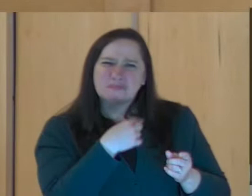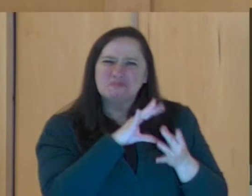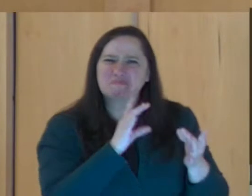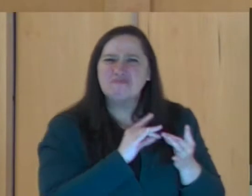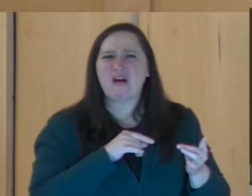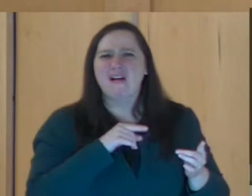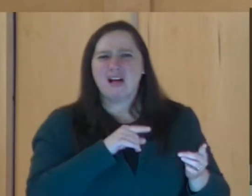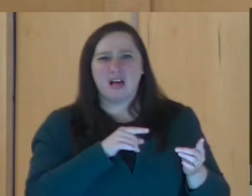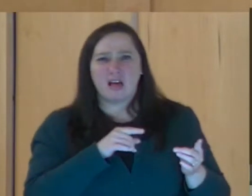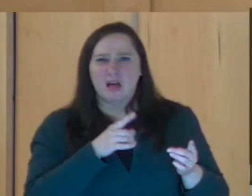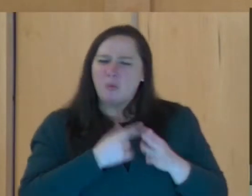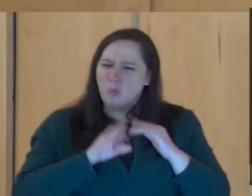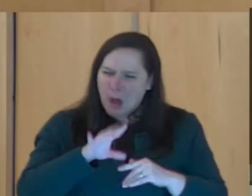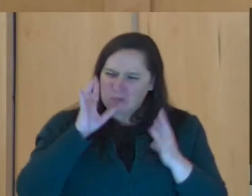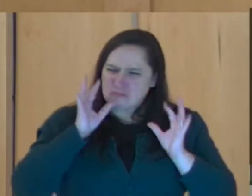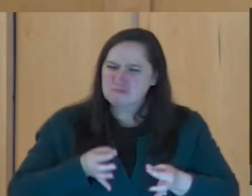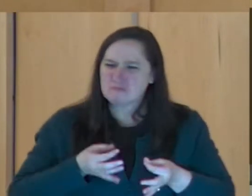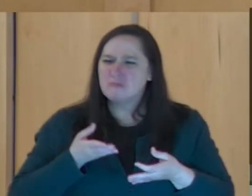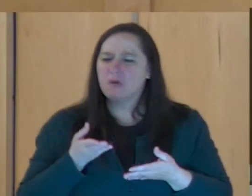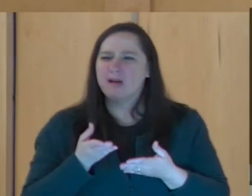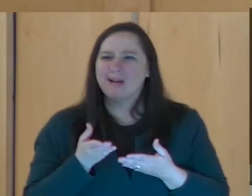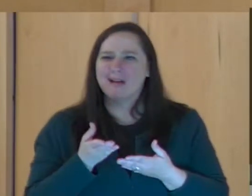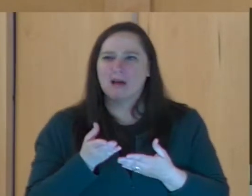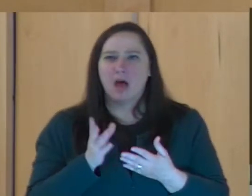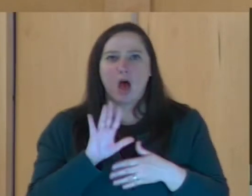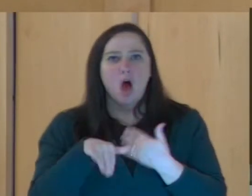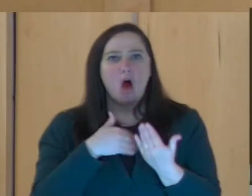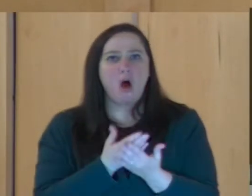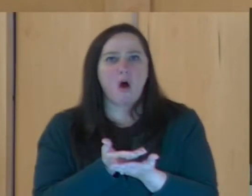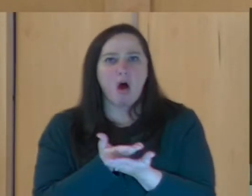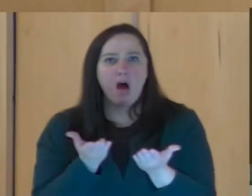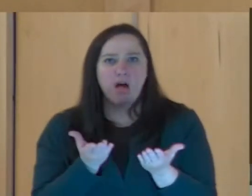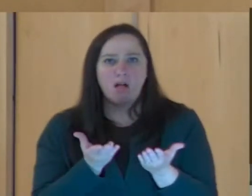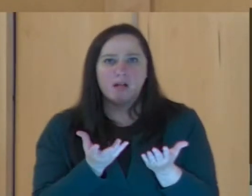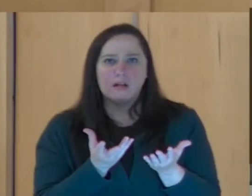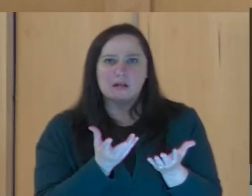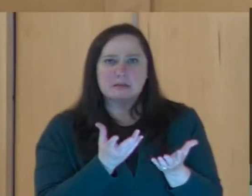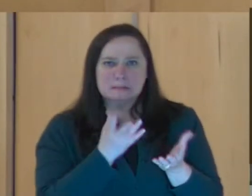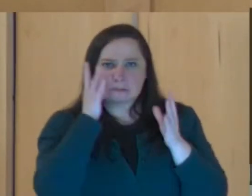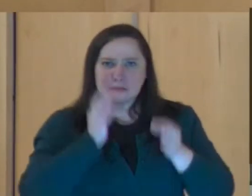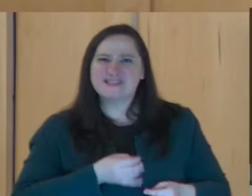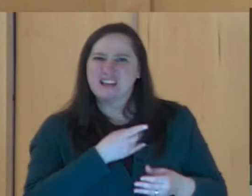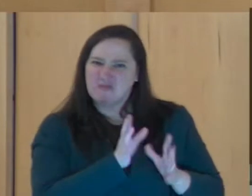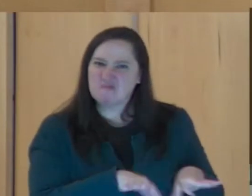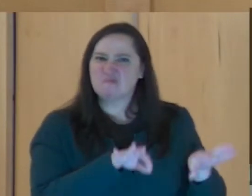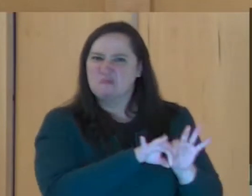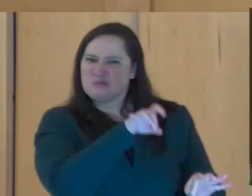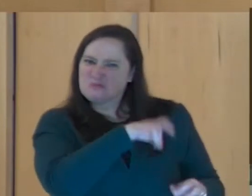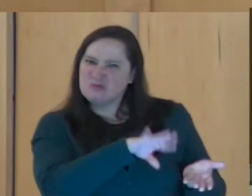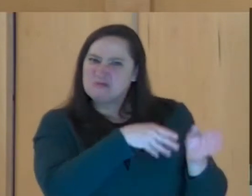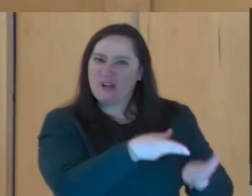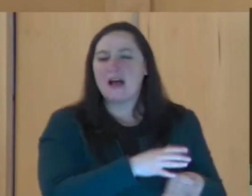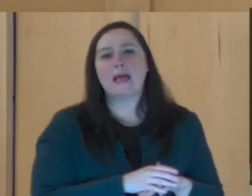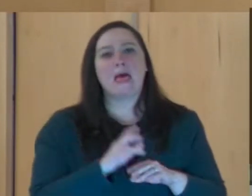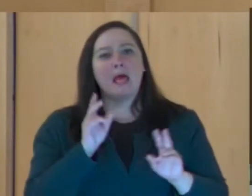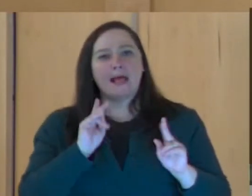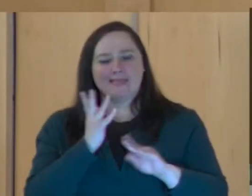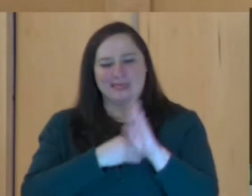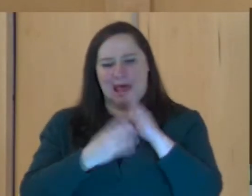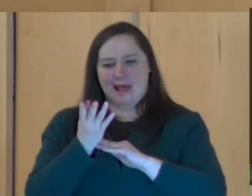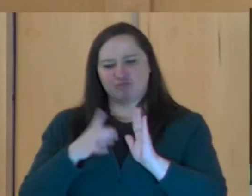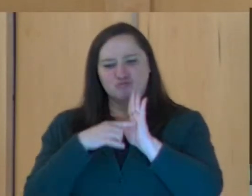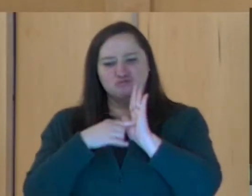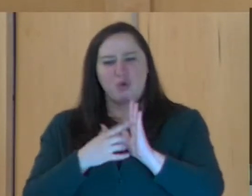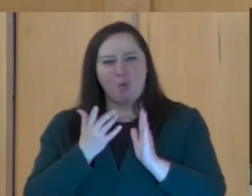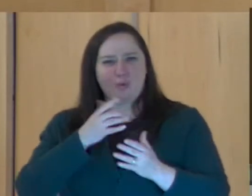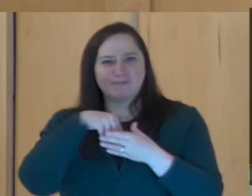all condemned him as deserving death. The theme on these Wednesdays is things people did with their hands that show what's going on in their